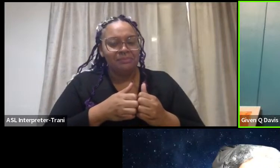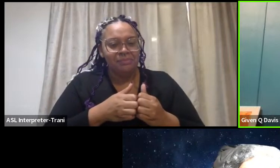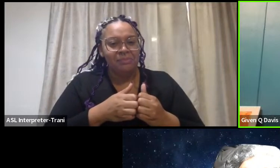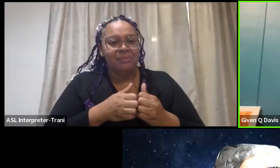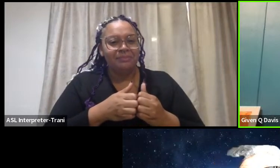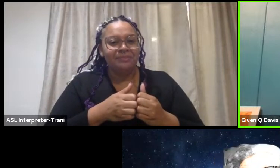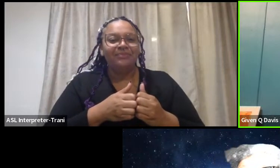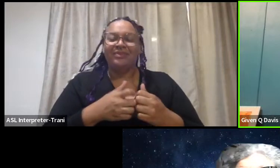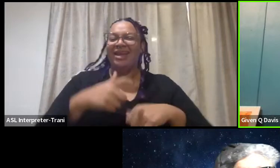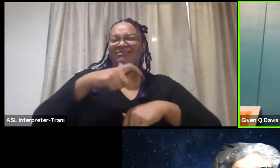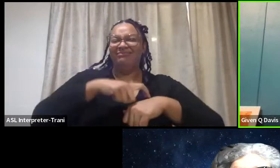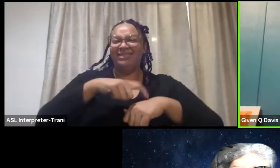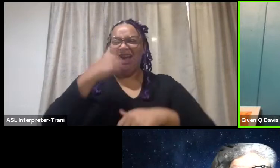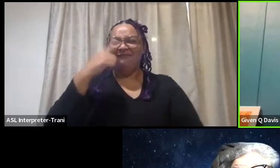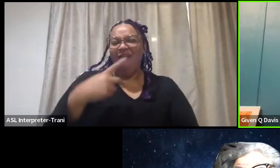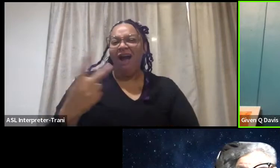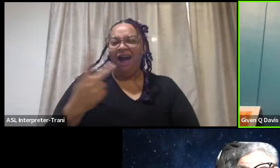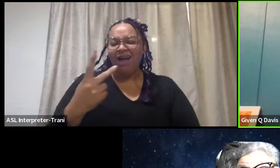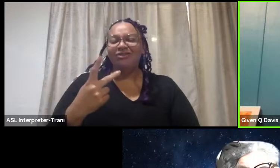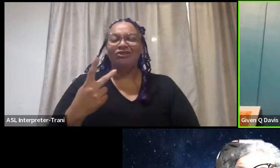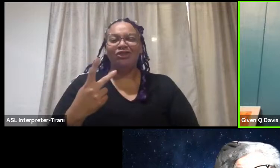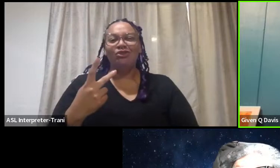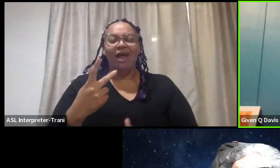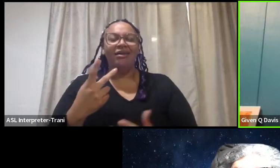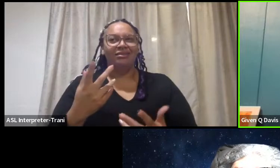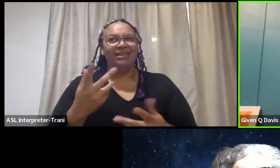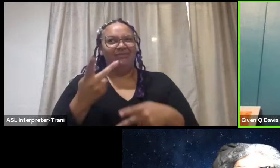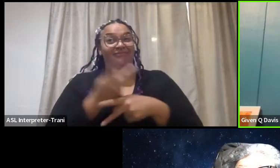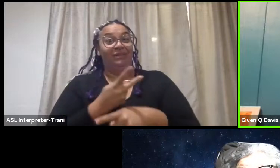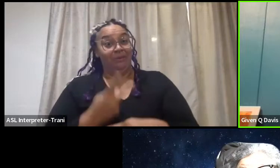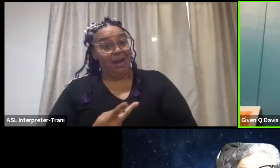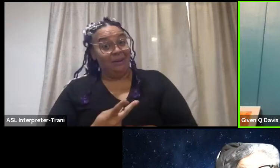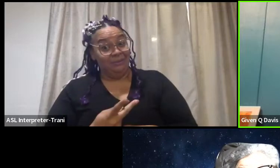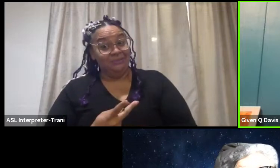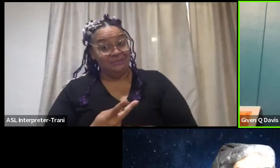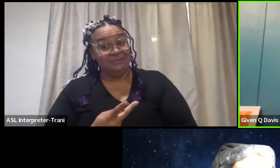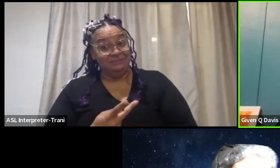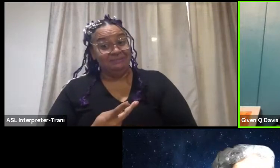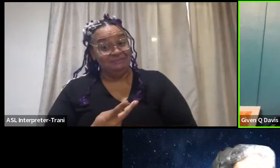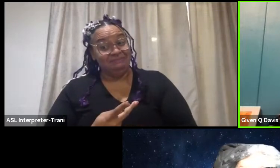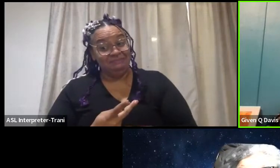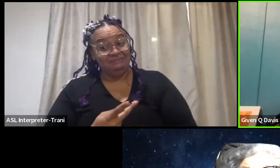It's time for us to get it together. This is hard for me to say.